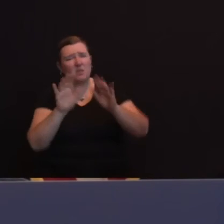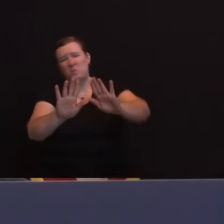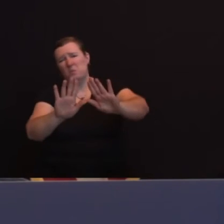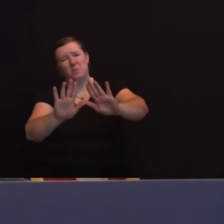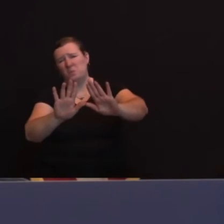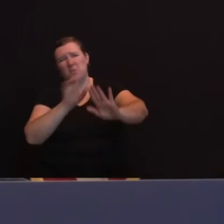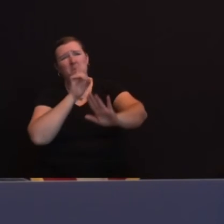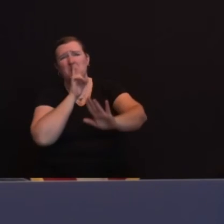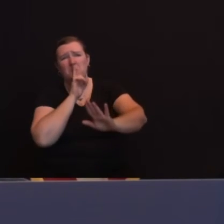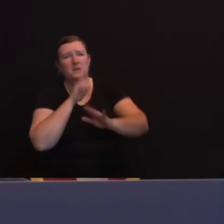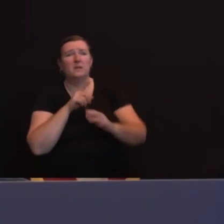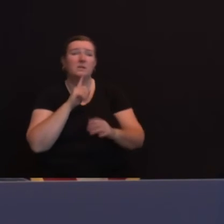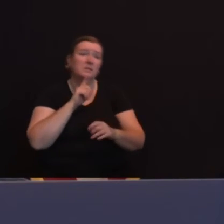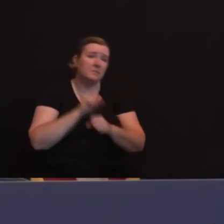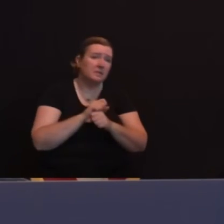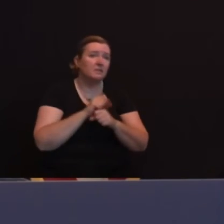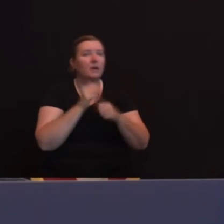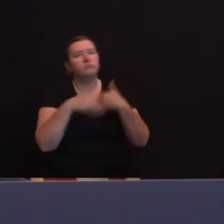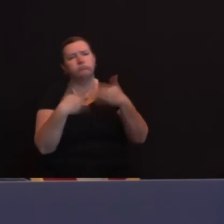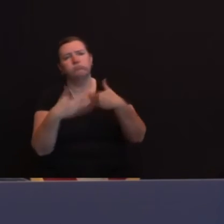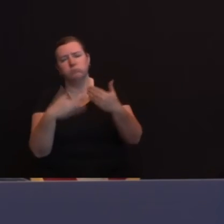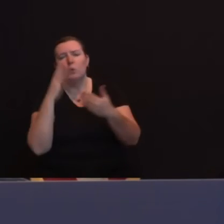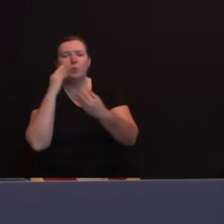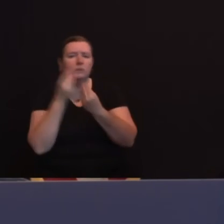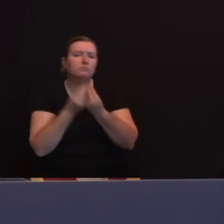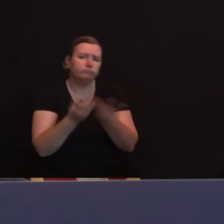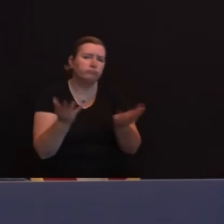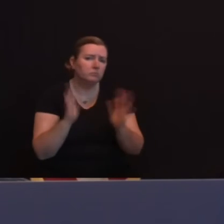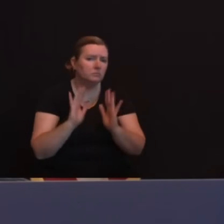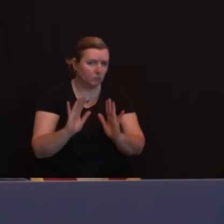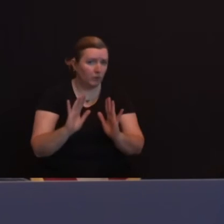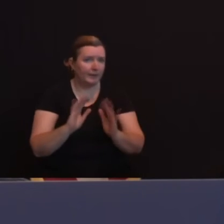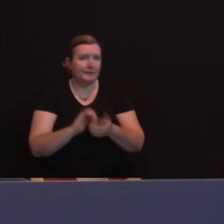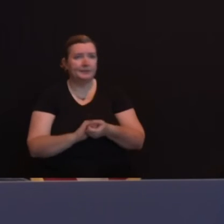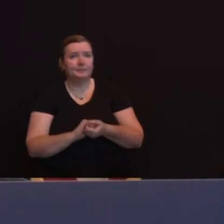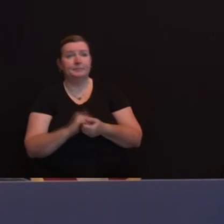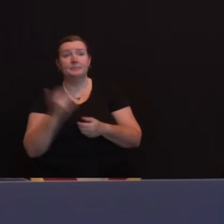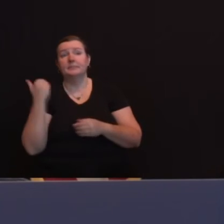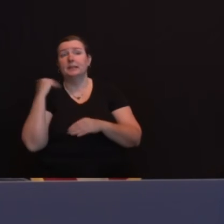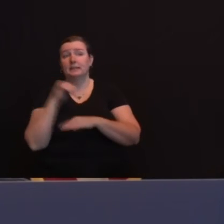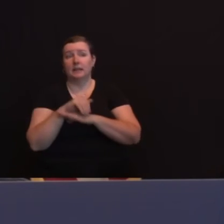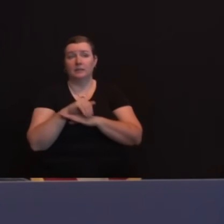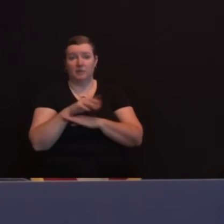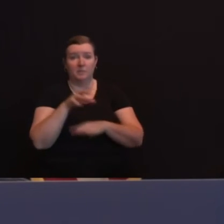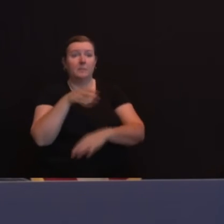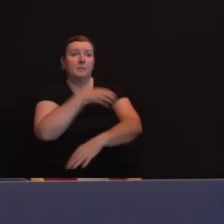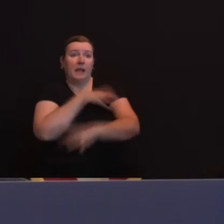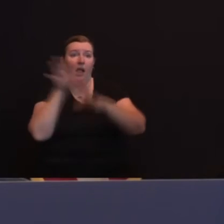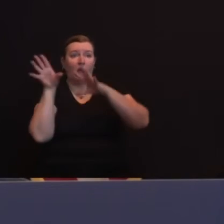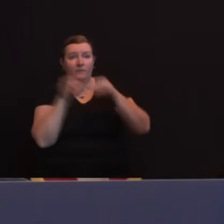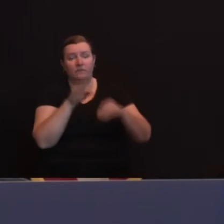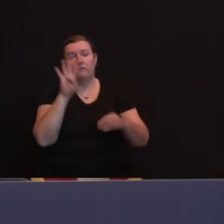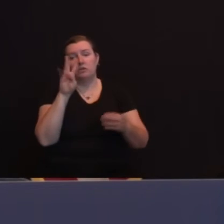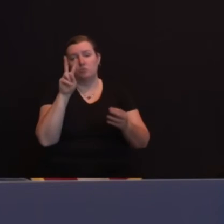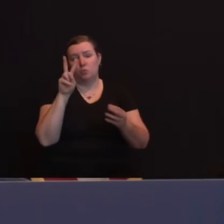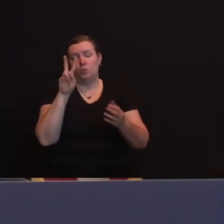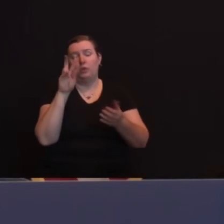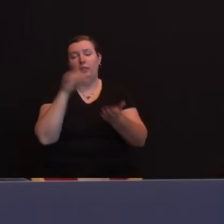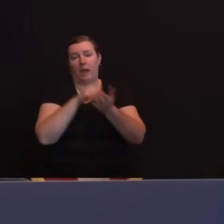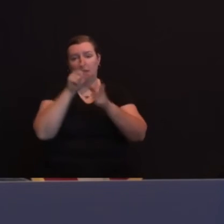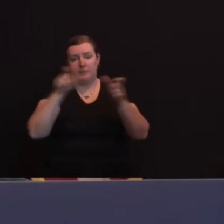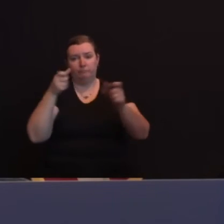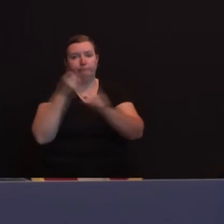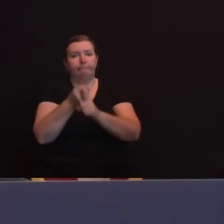about power outages, Governor, we had a high of about 42,000 last night. We're down to just over 5,200,